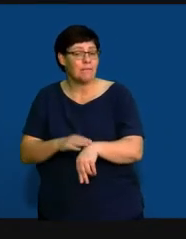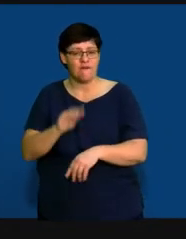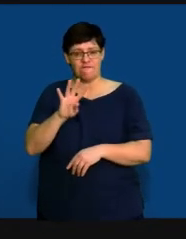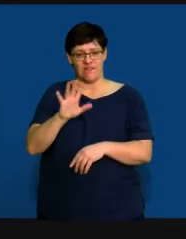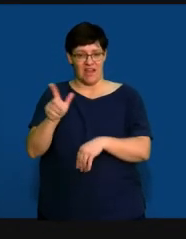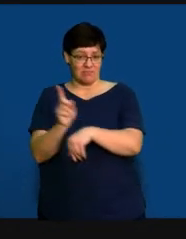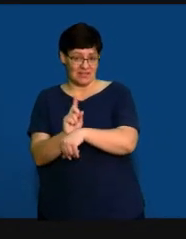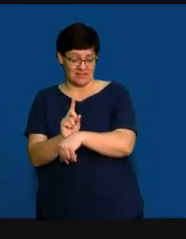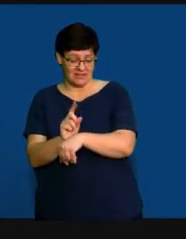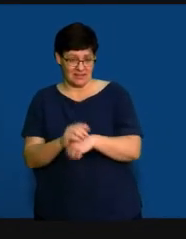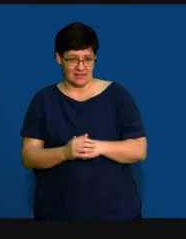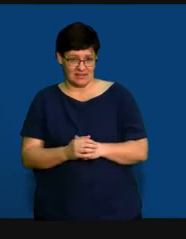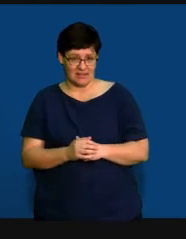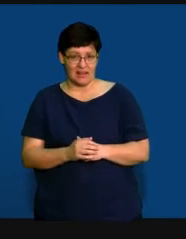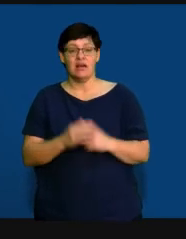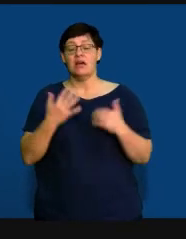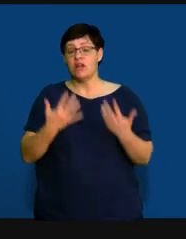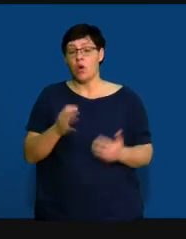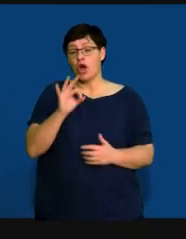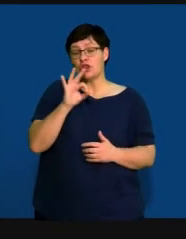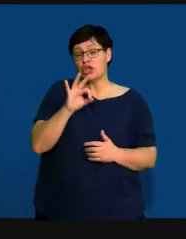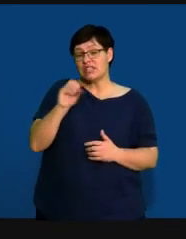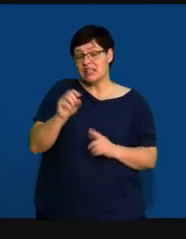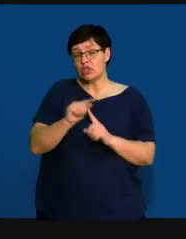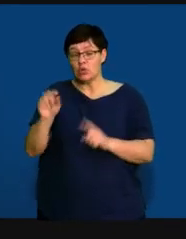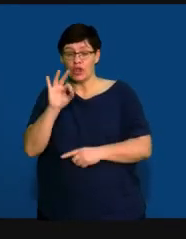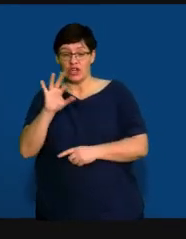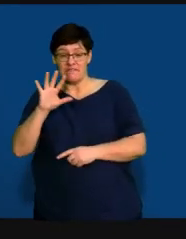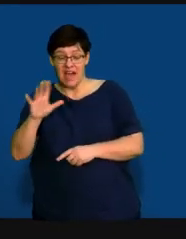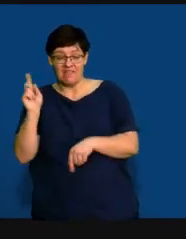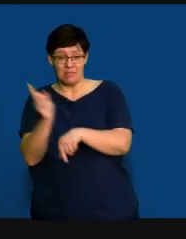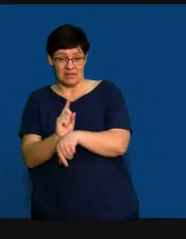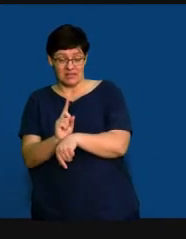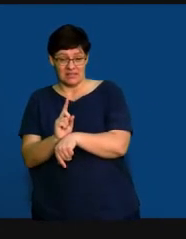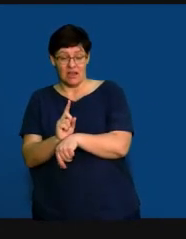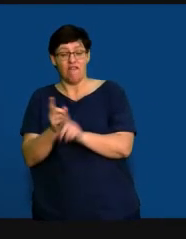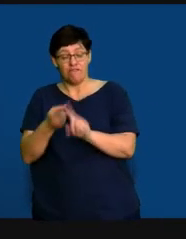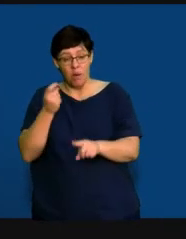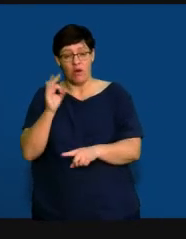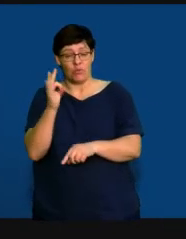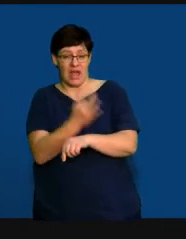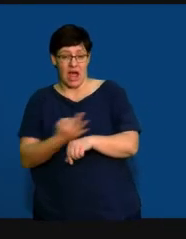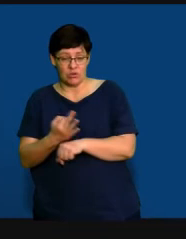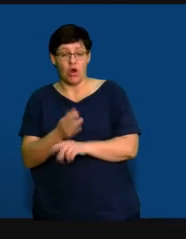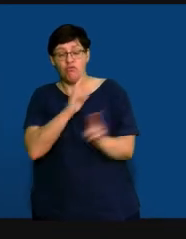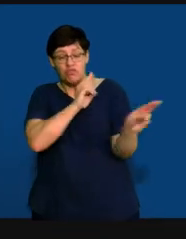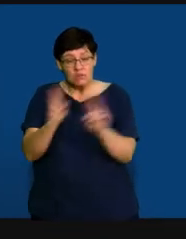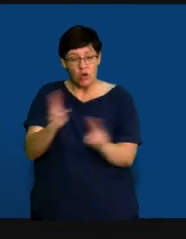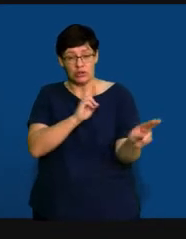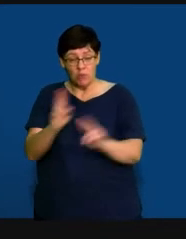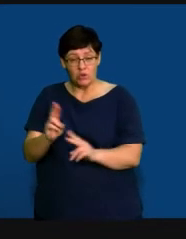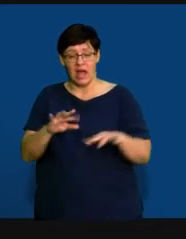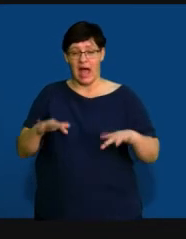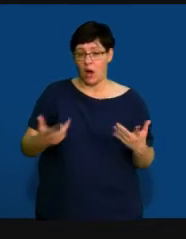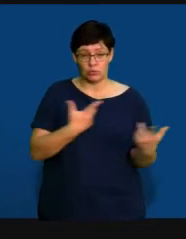You are now left with 30 to 35 minutes of the 3 hours to check all your responses. And when